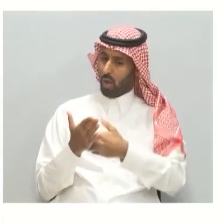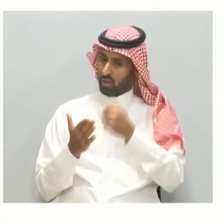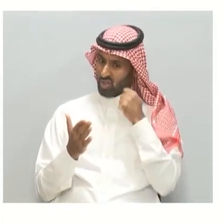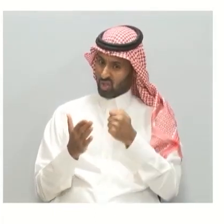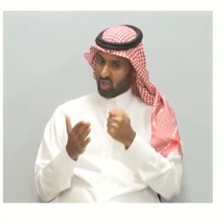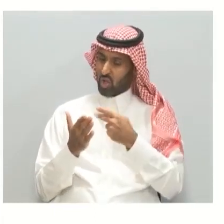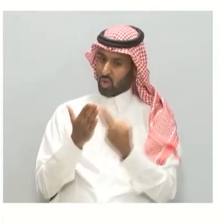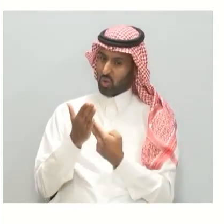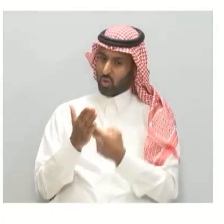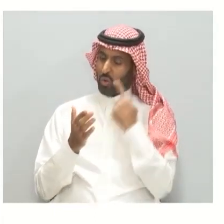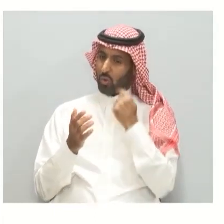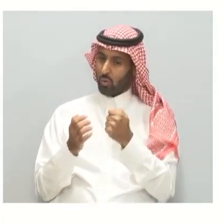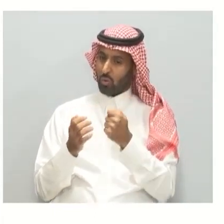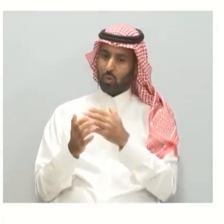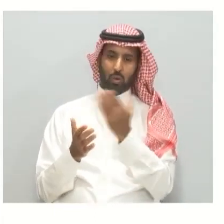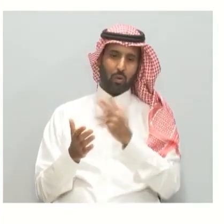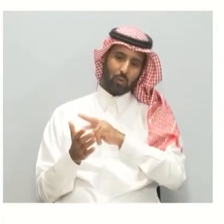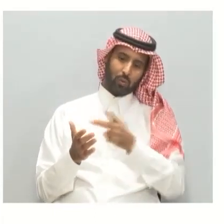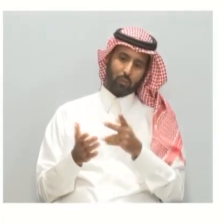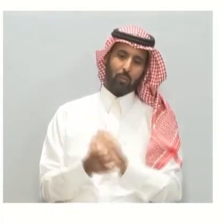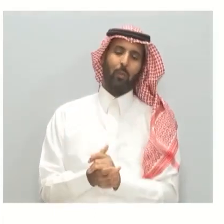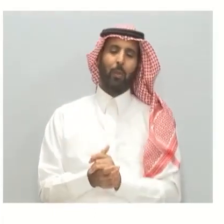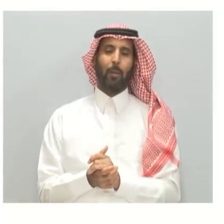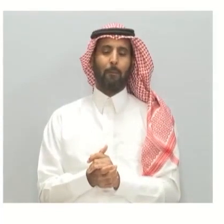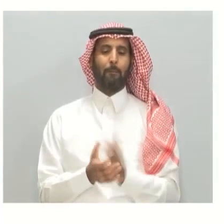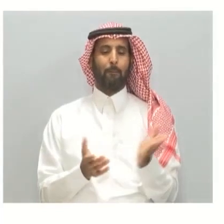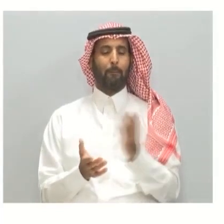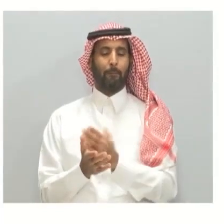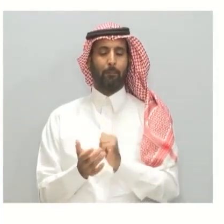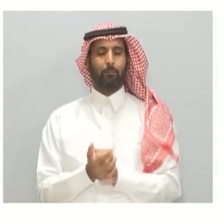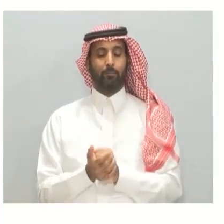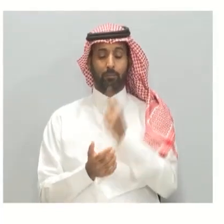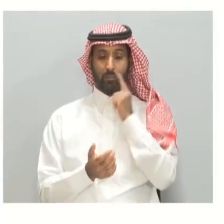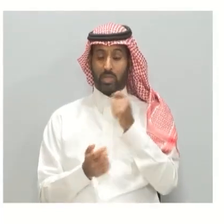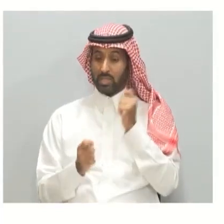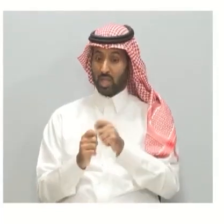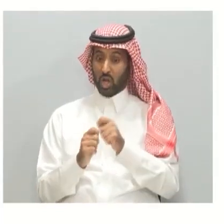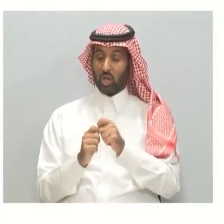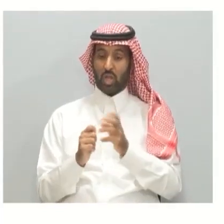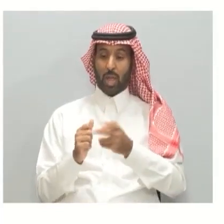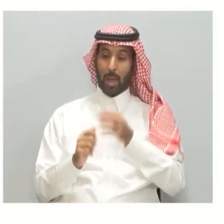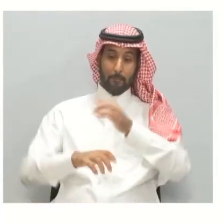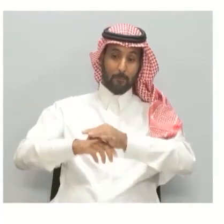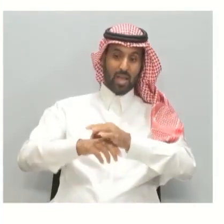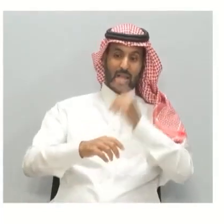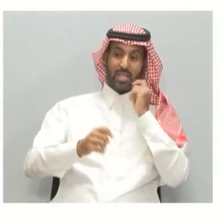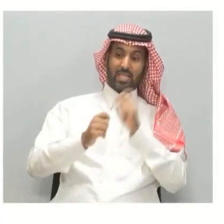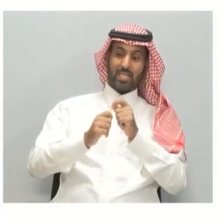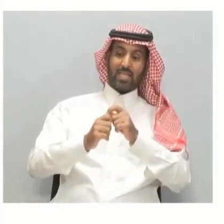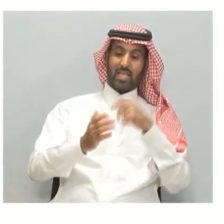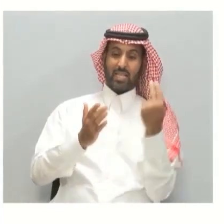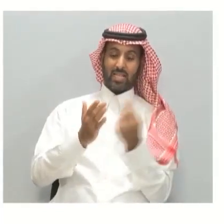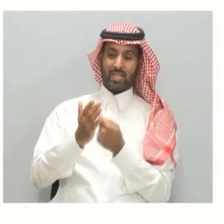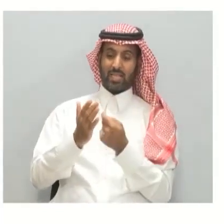is authentic, original, or not. Next one, also consultants, the people who advise